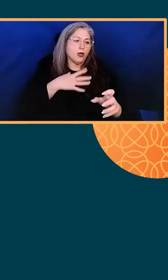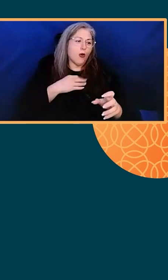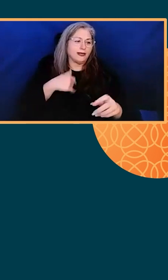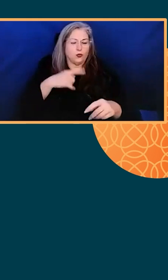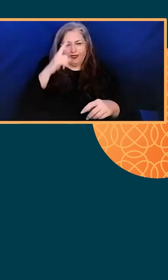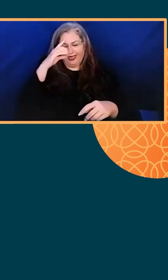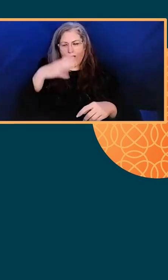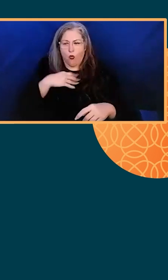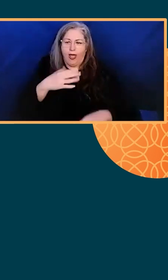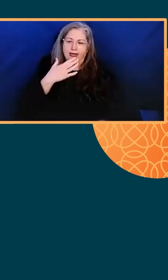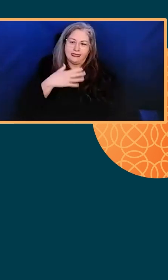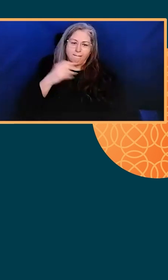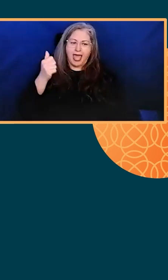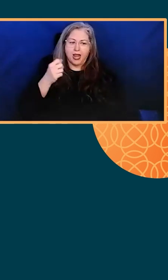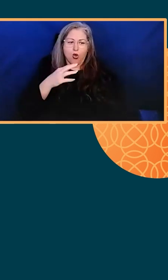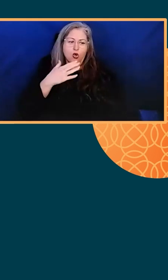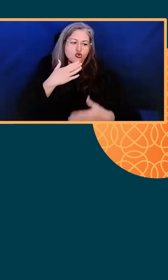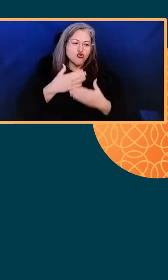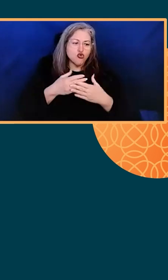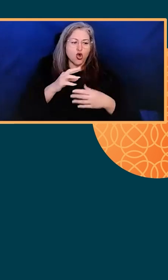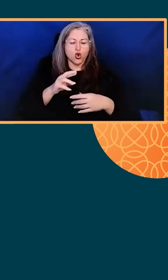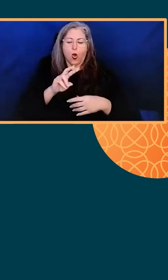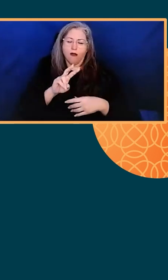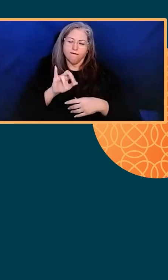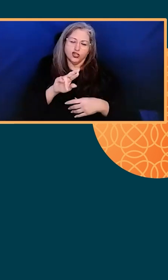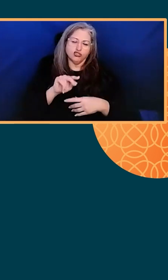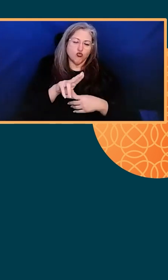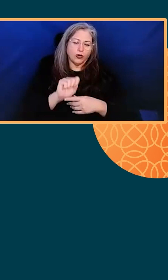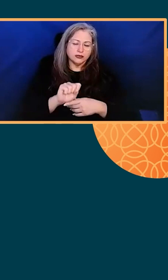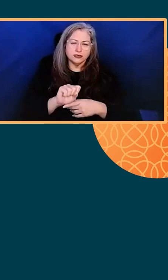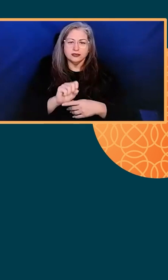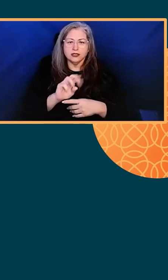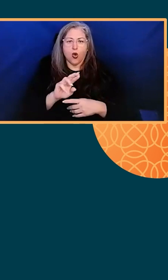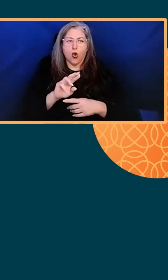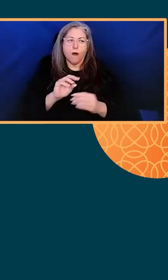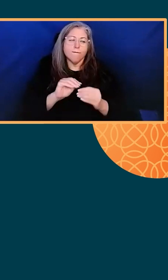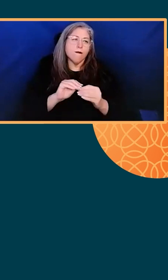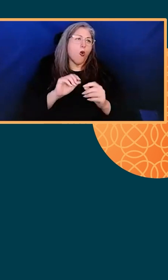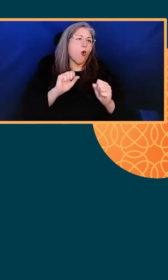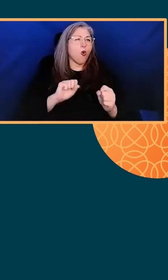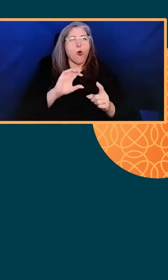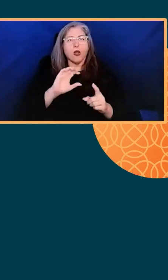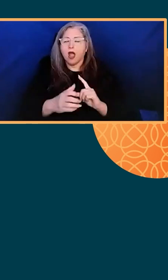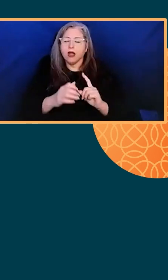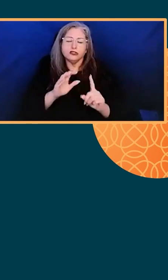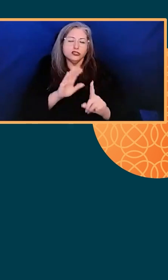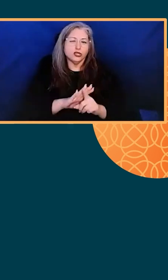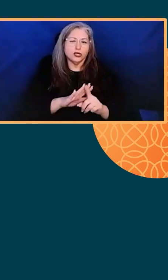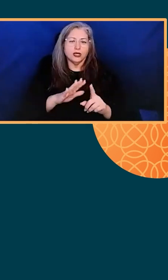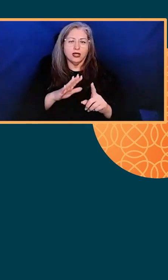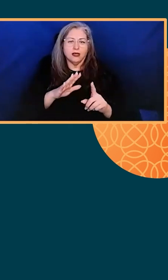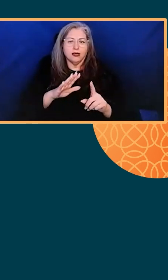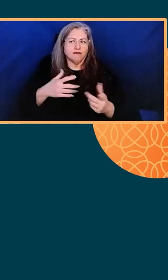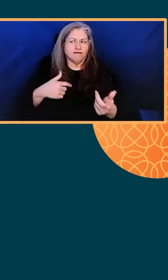is better or good or virtuous or cultured, and we're